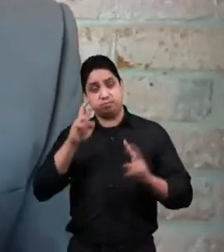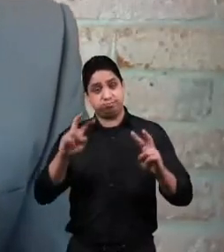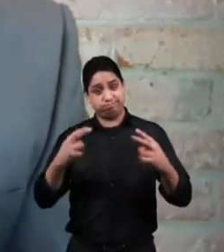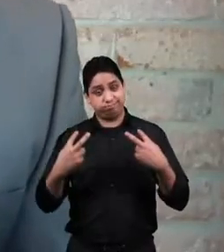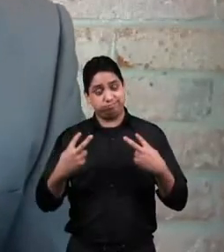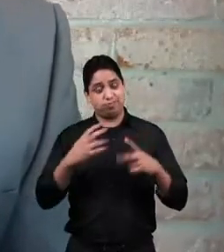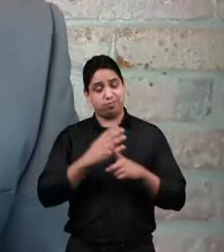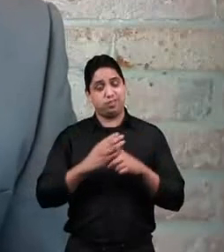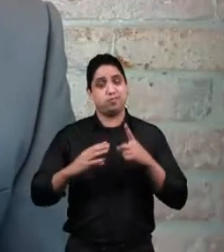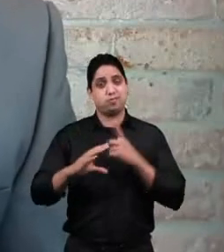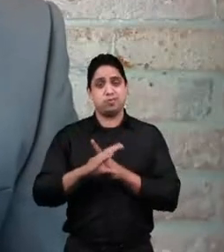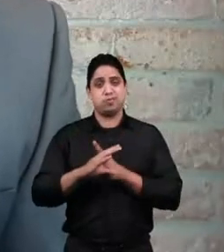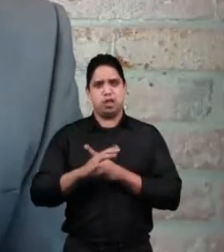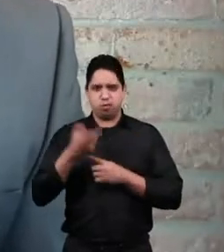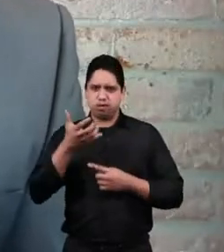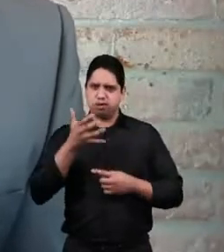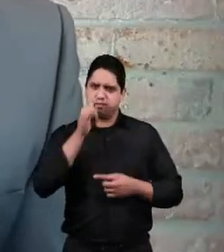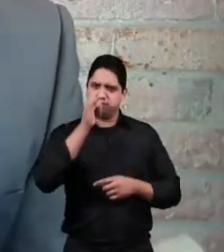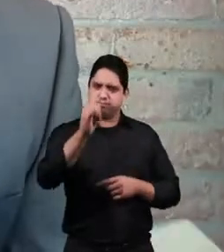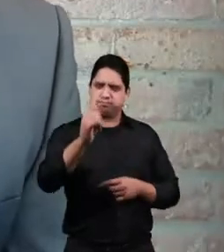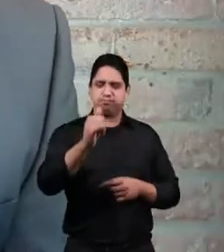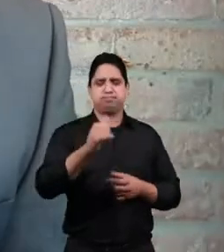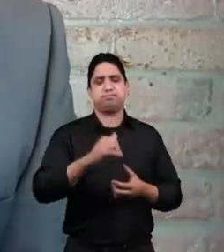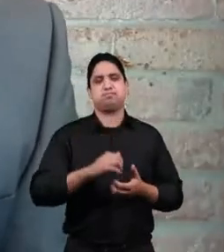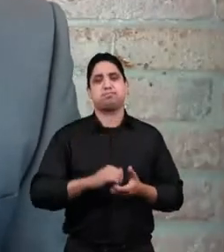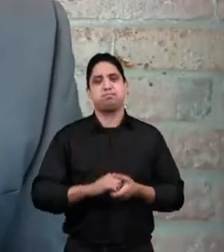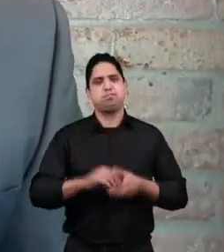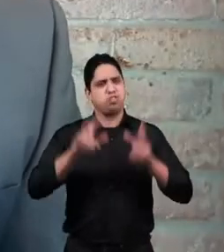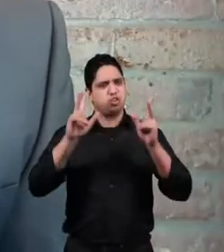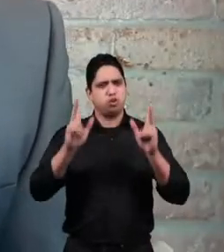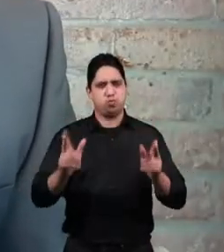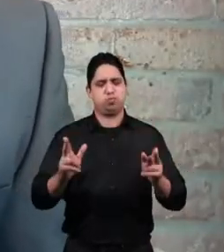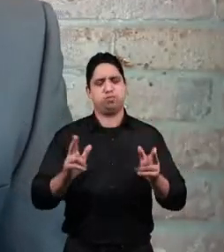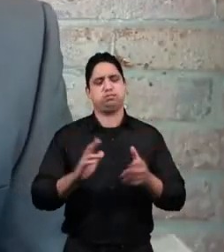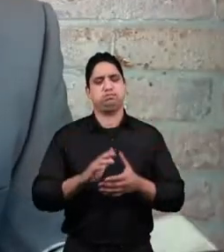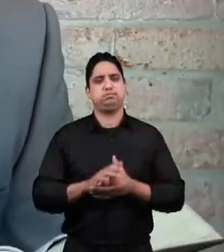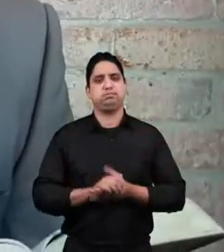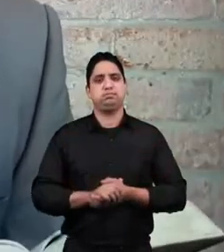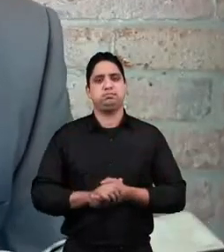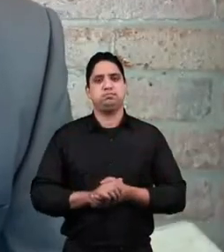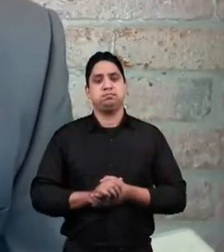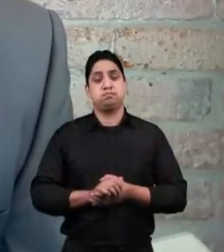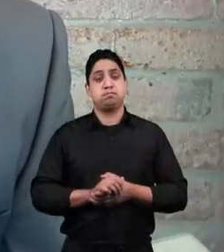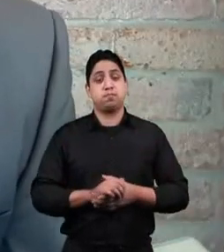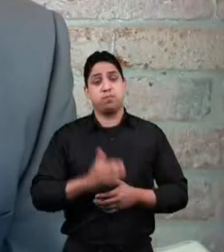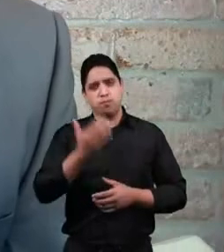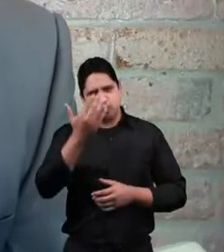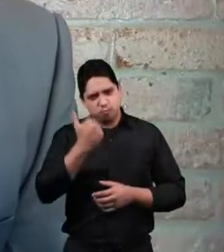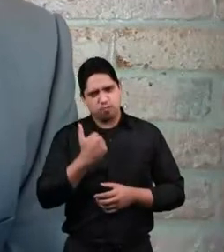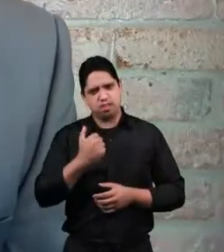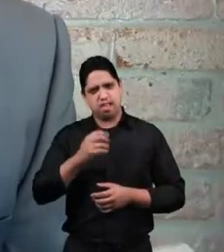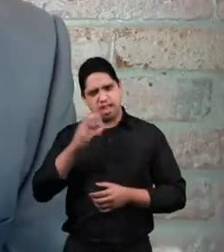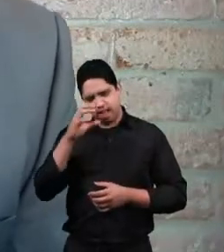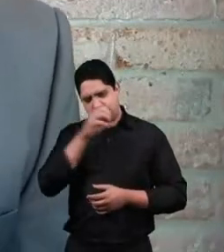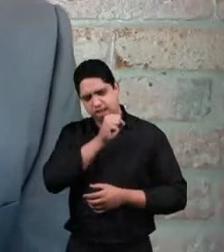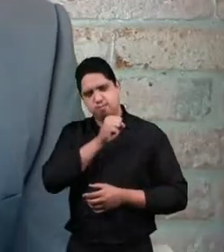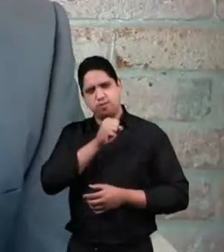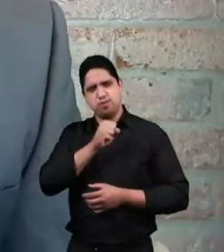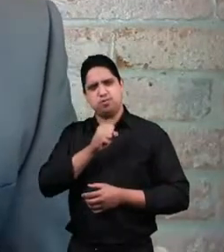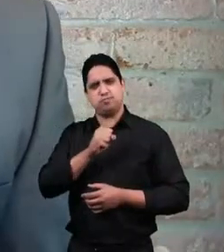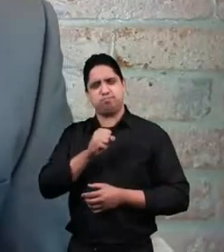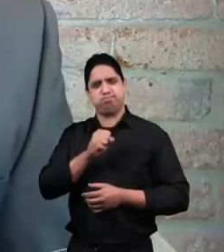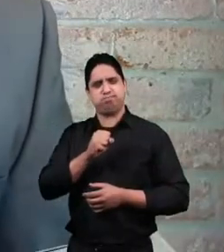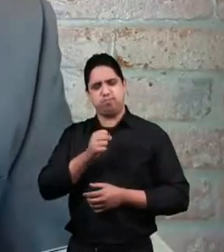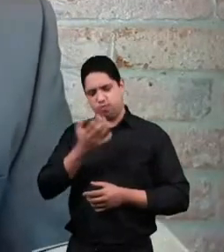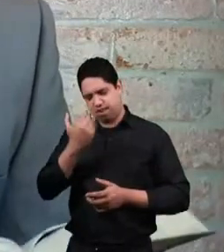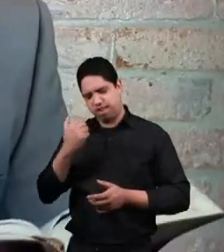your presence here in the service. I would like to give you the same appeal. Seek to